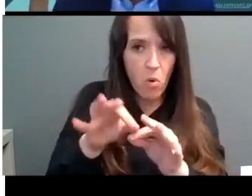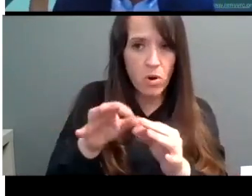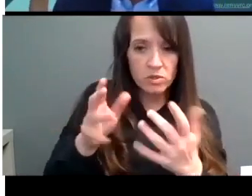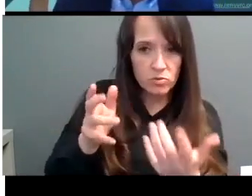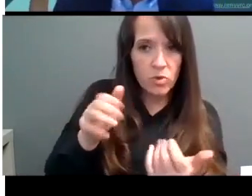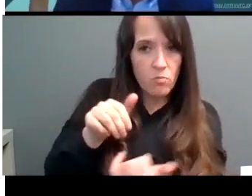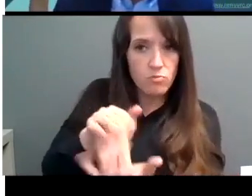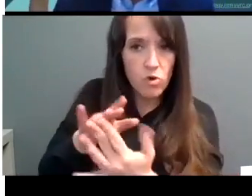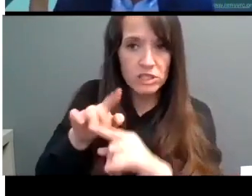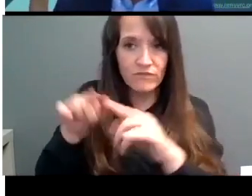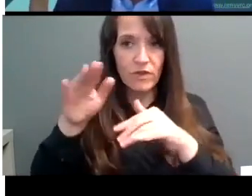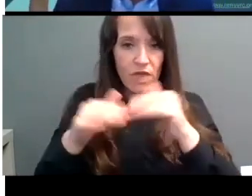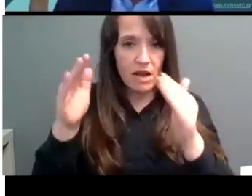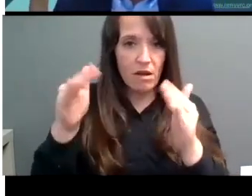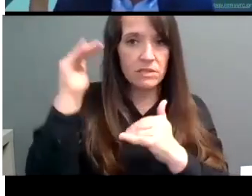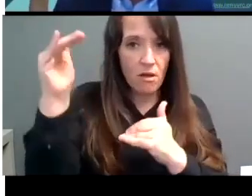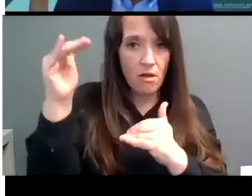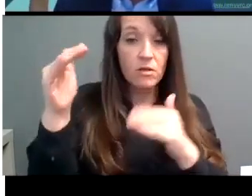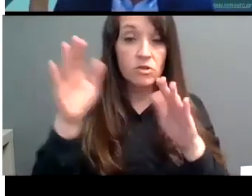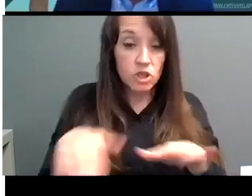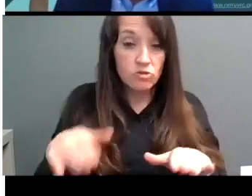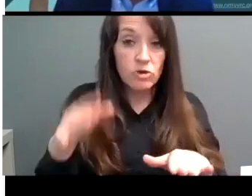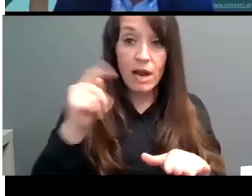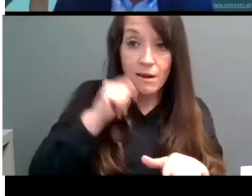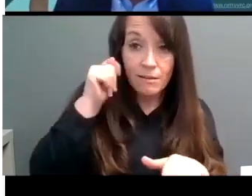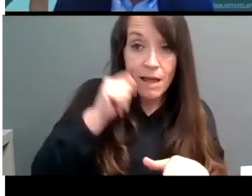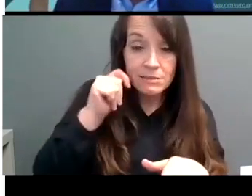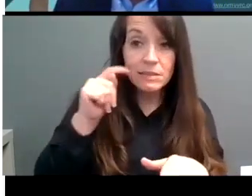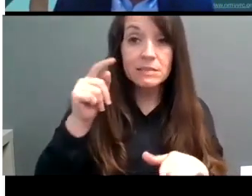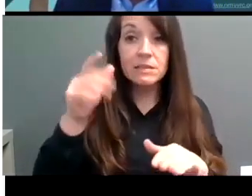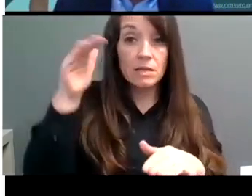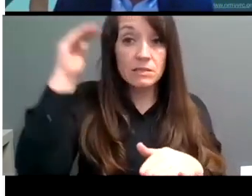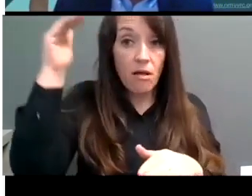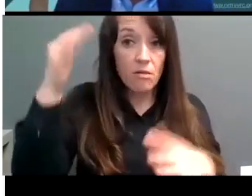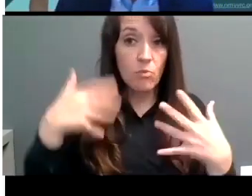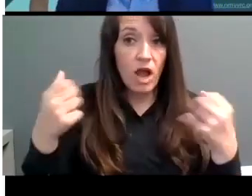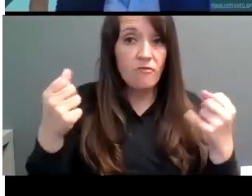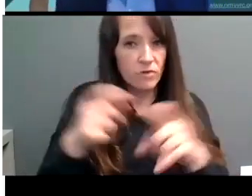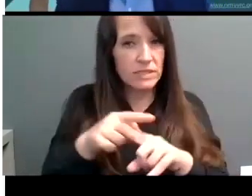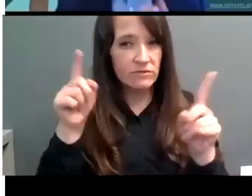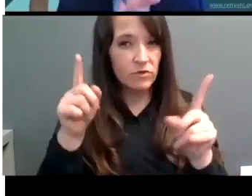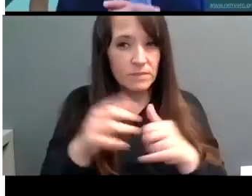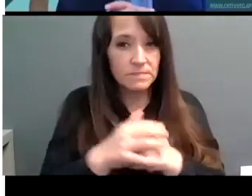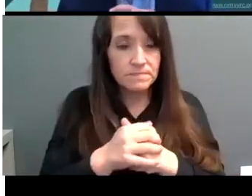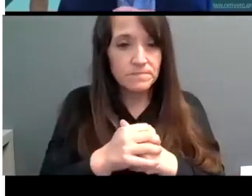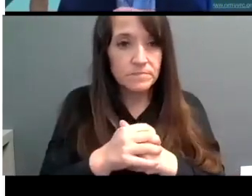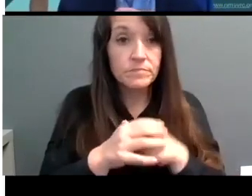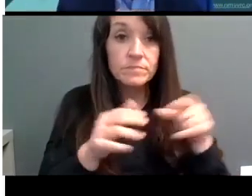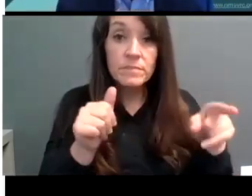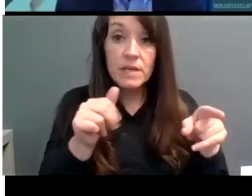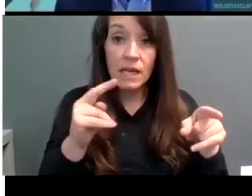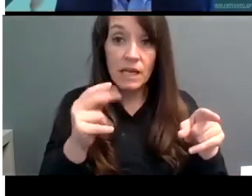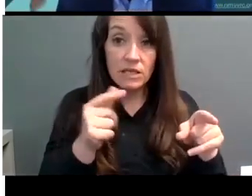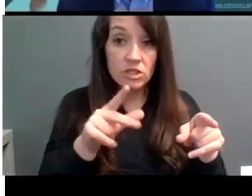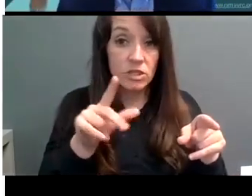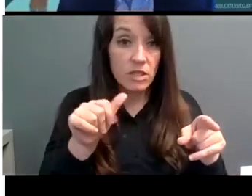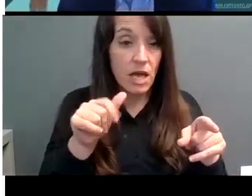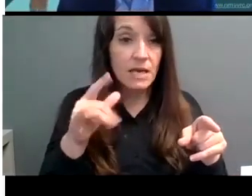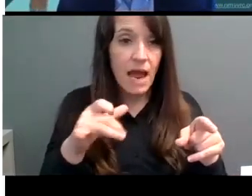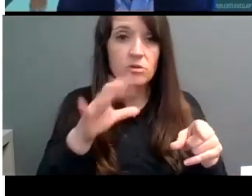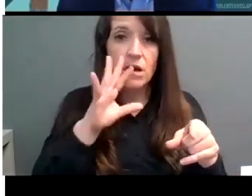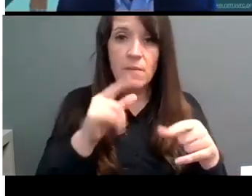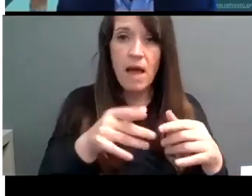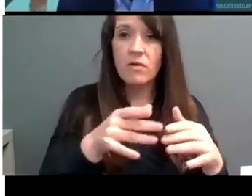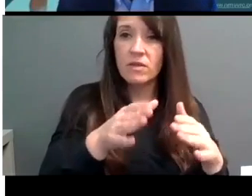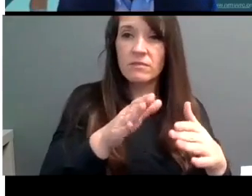in helping children and adolescents in their recovery. And now Angela Moreland is going to share information about the phases of mass